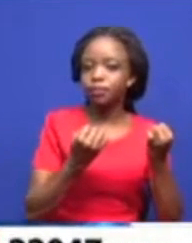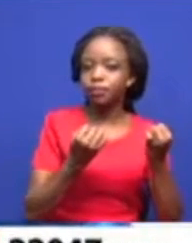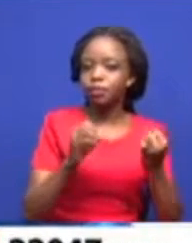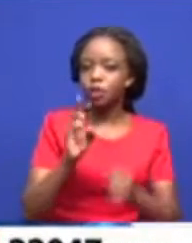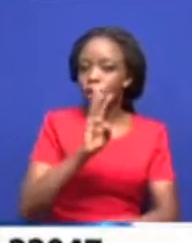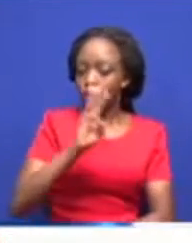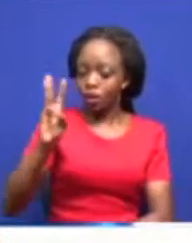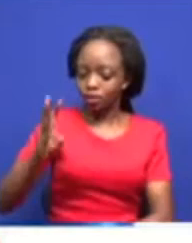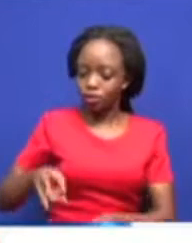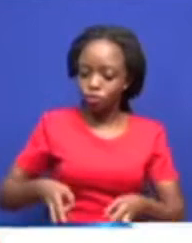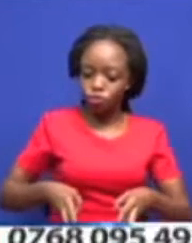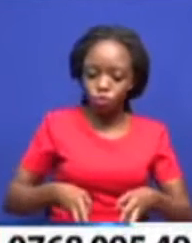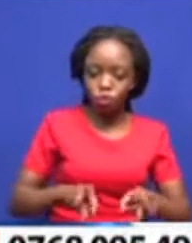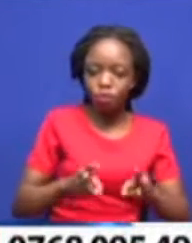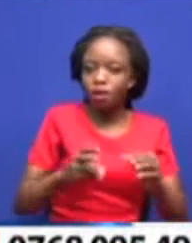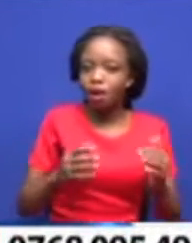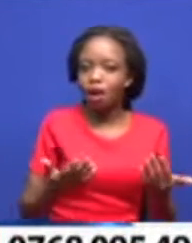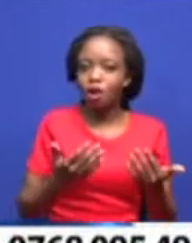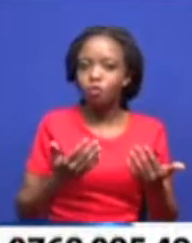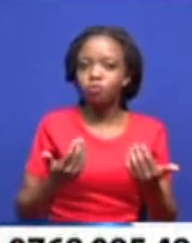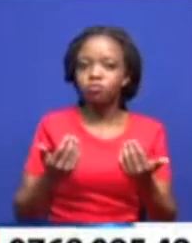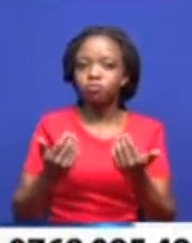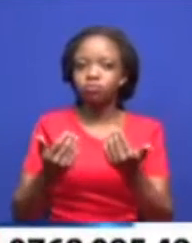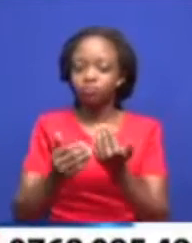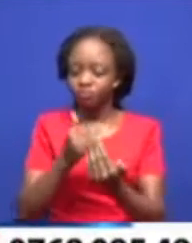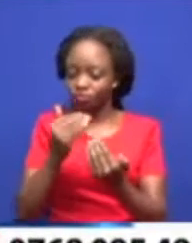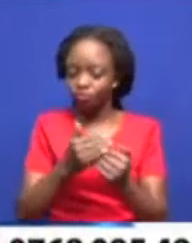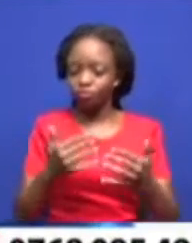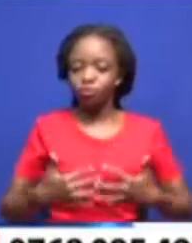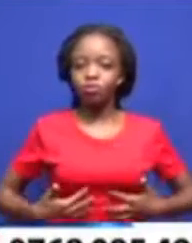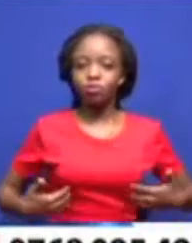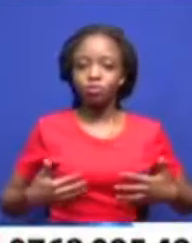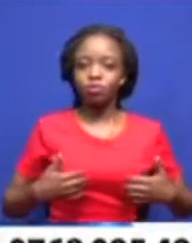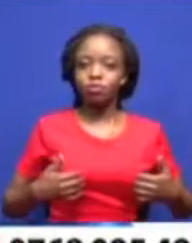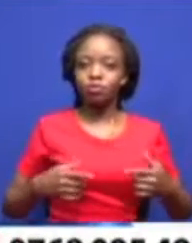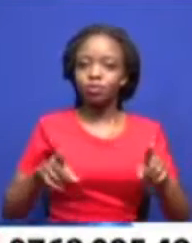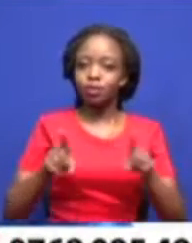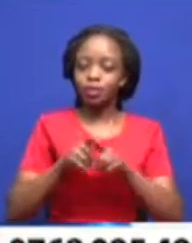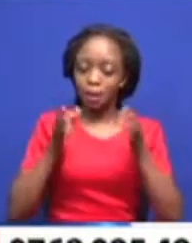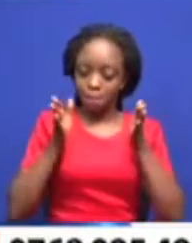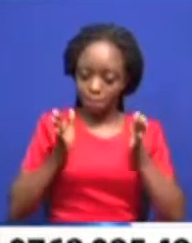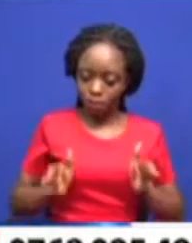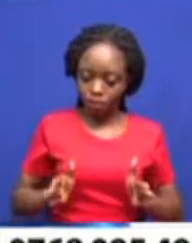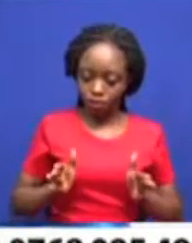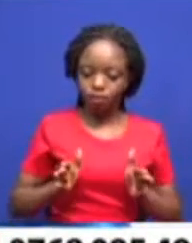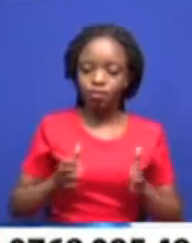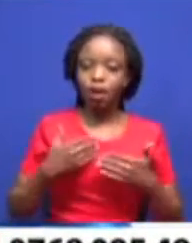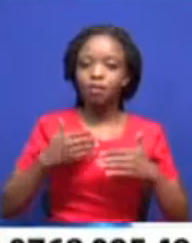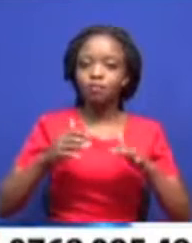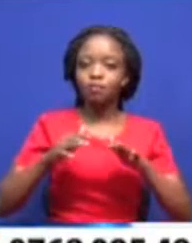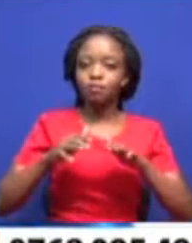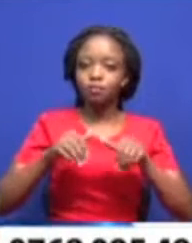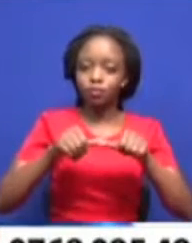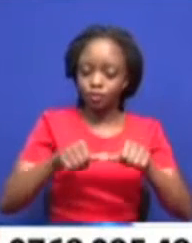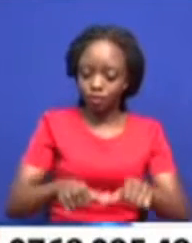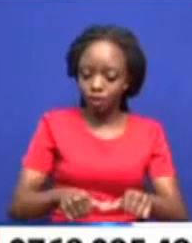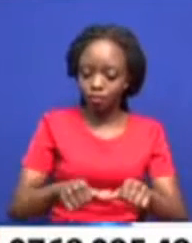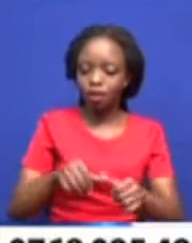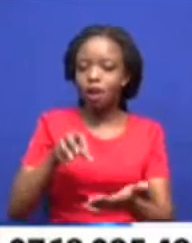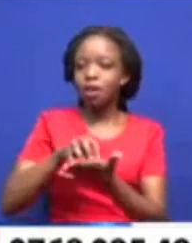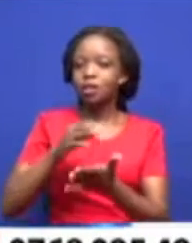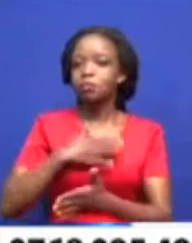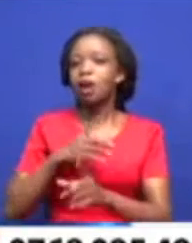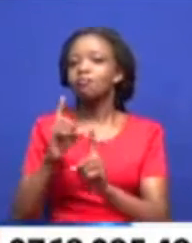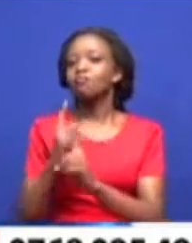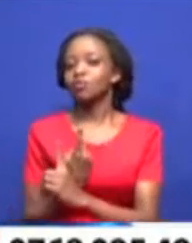borders, the way, you know, we're treating refugees, is still people like myself who got a resettlement. Our case is different because